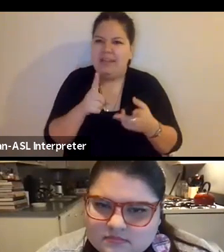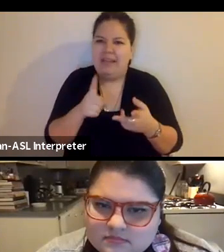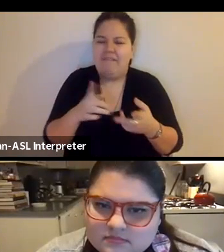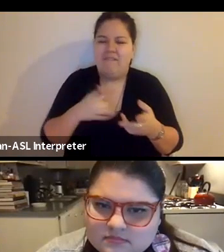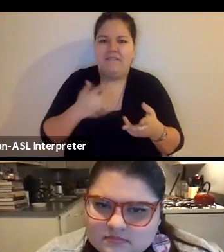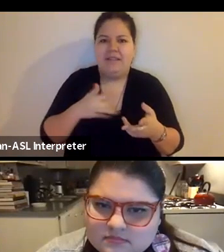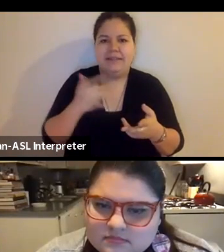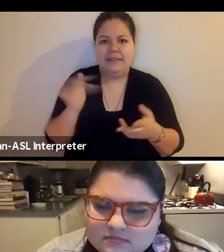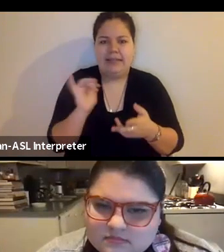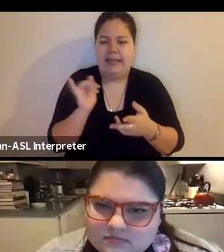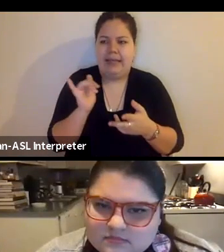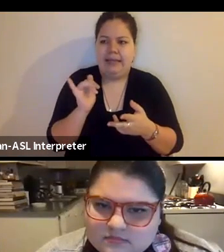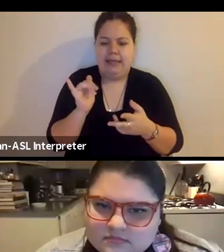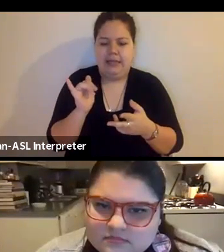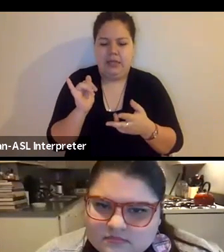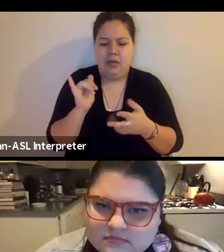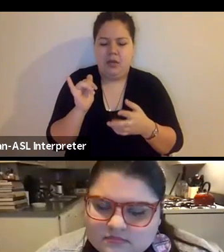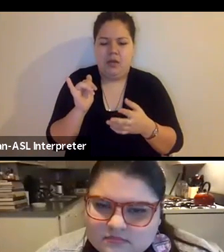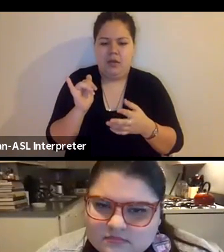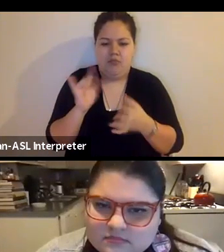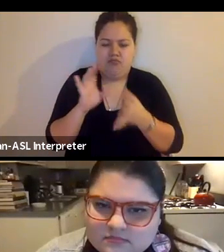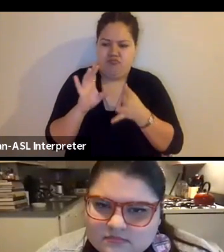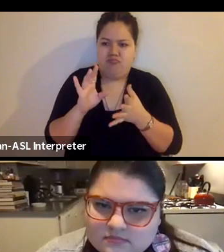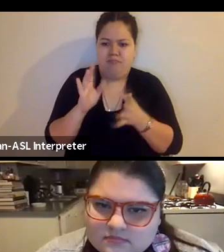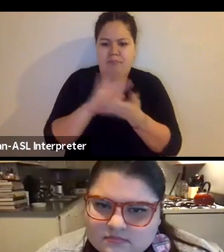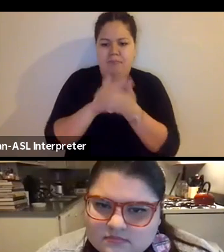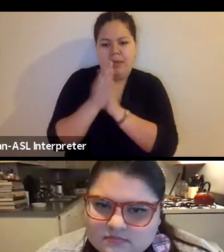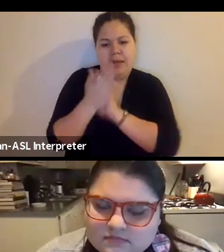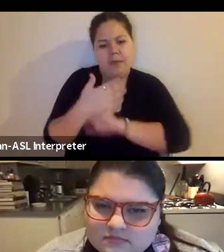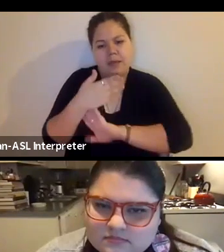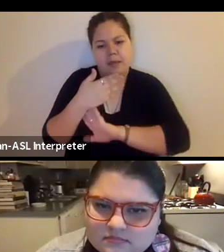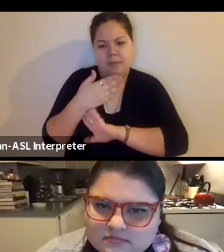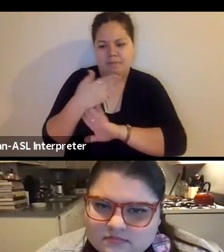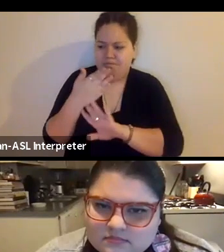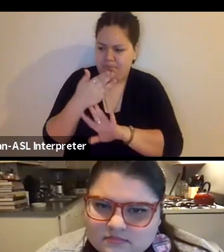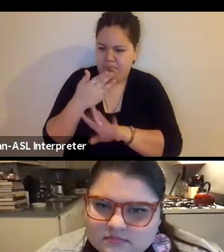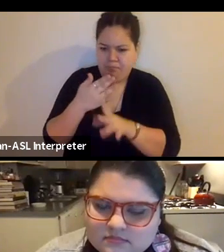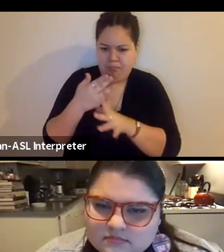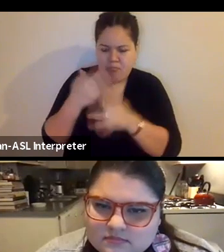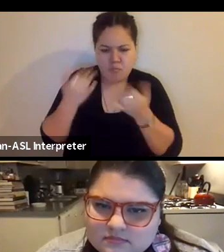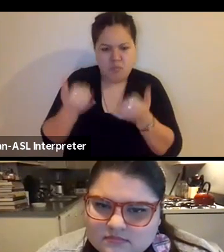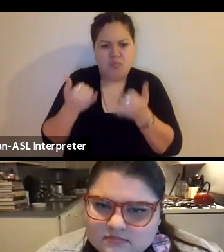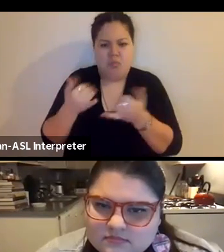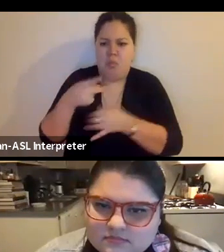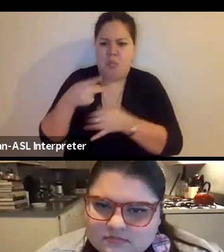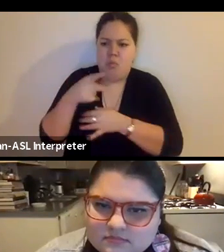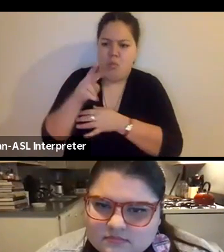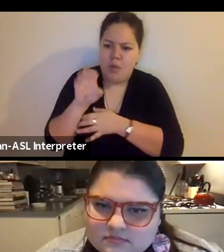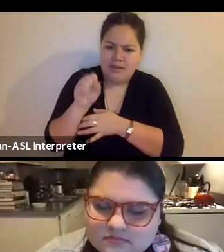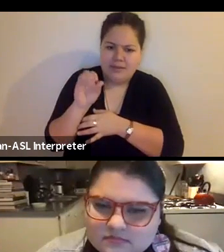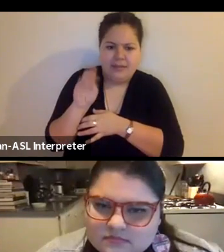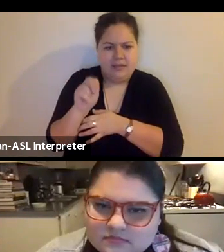becoming present with what is and using that as a basis, as a foundation for the relationships that we build.